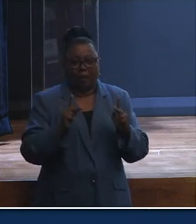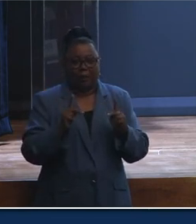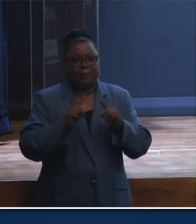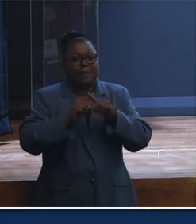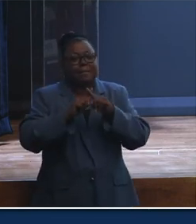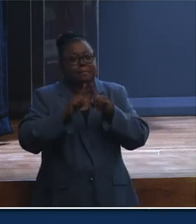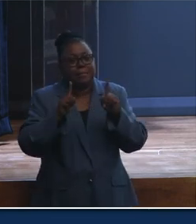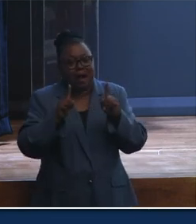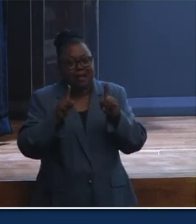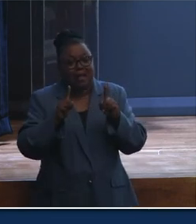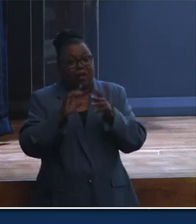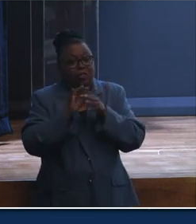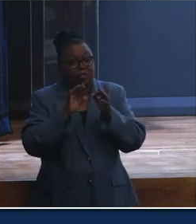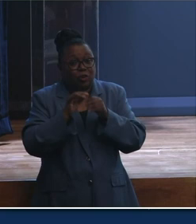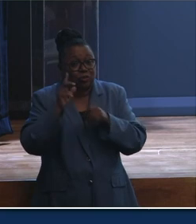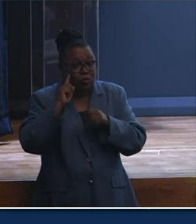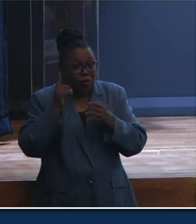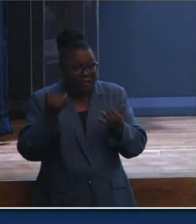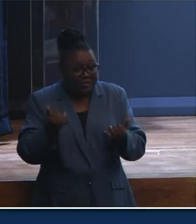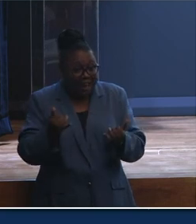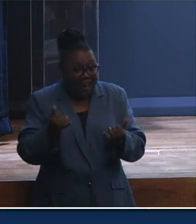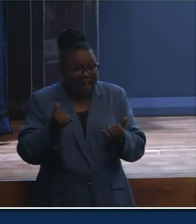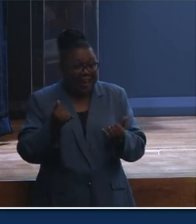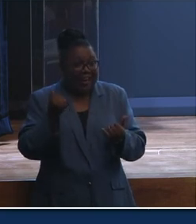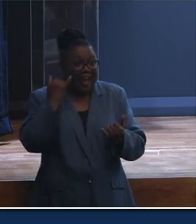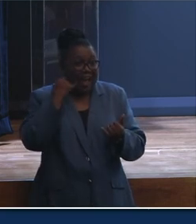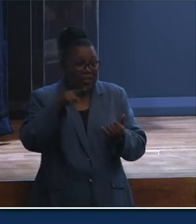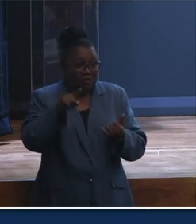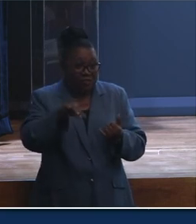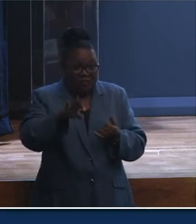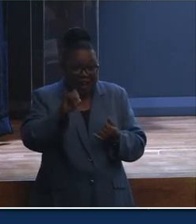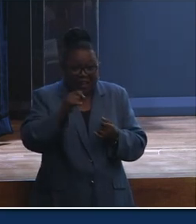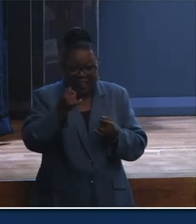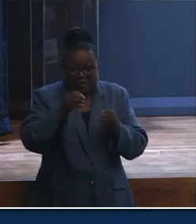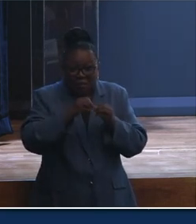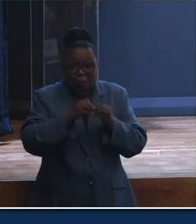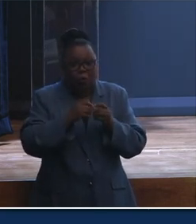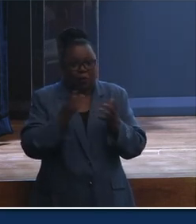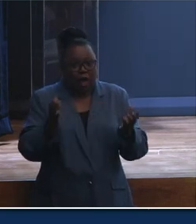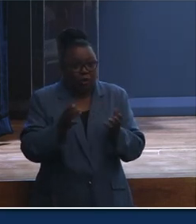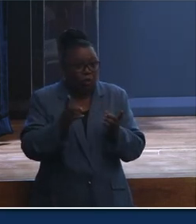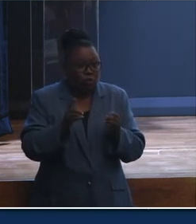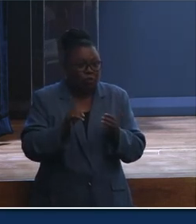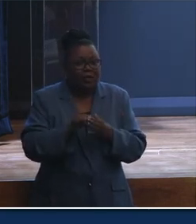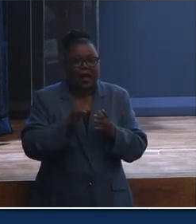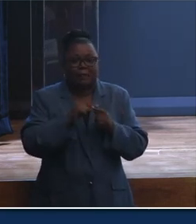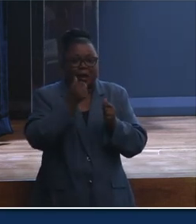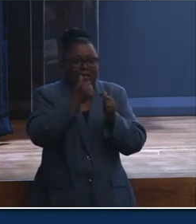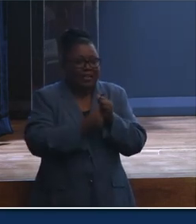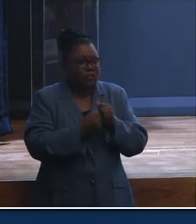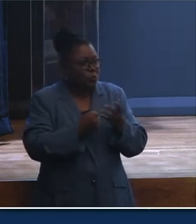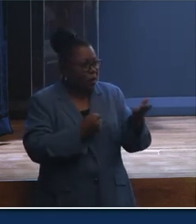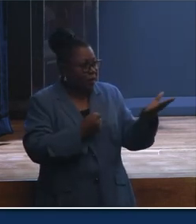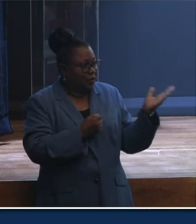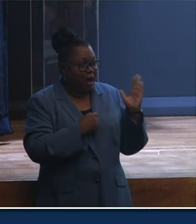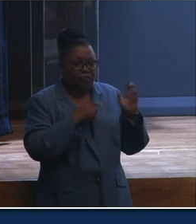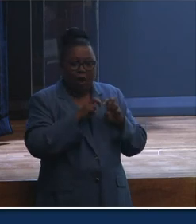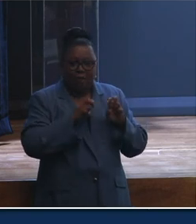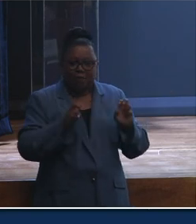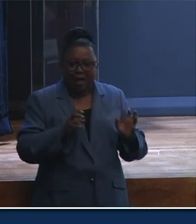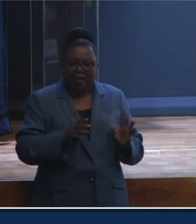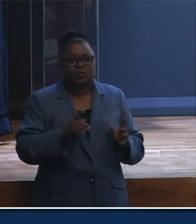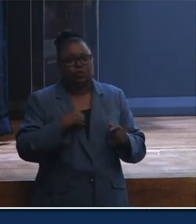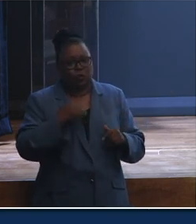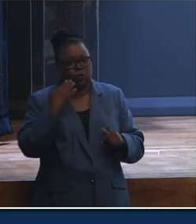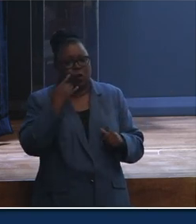But the stories that you heard today, and if you find out a little bit more, which I encourage you to do, about each and every one of our panelists,